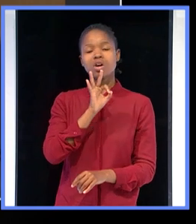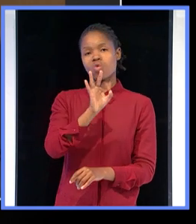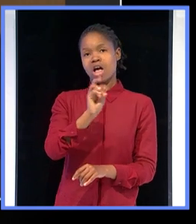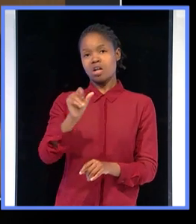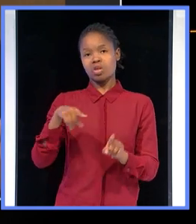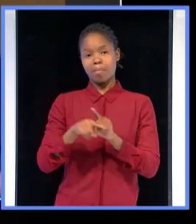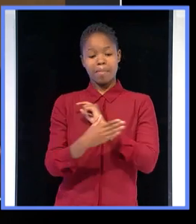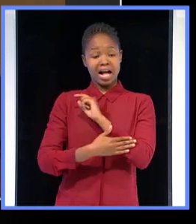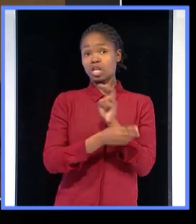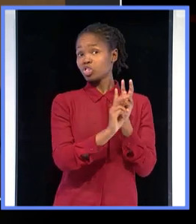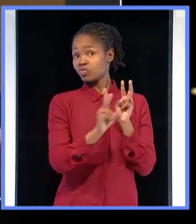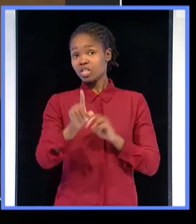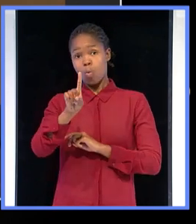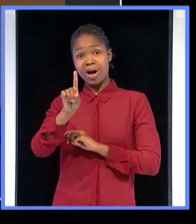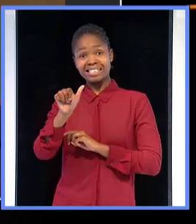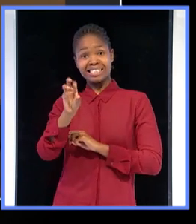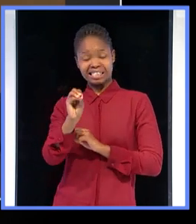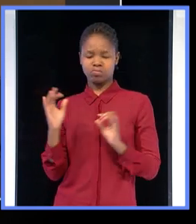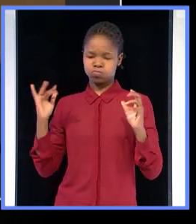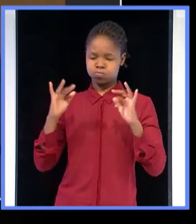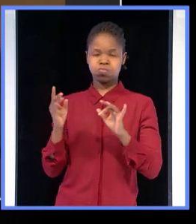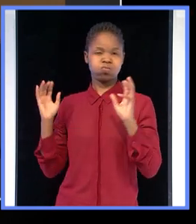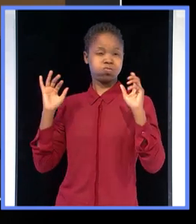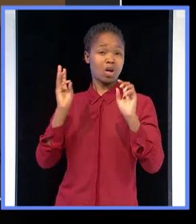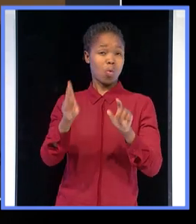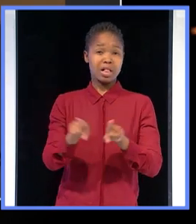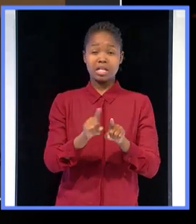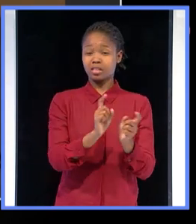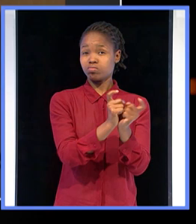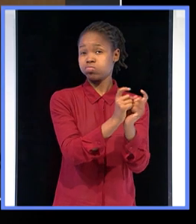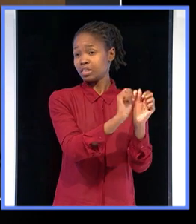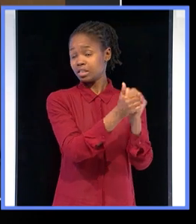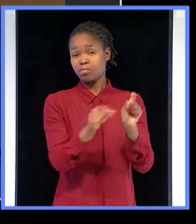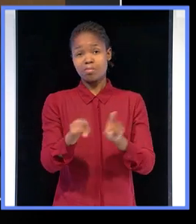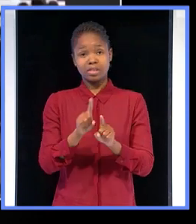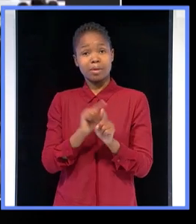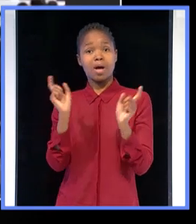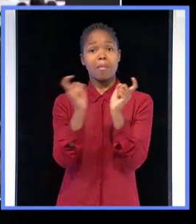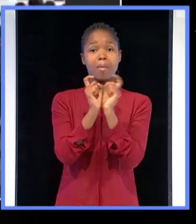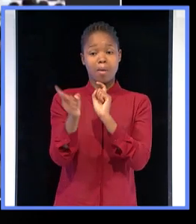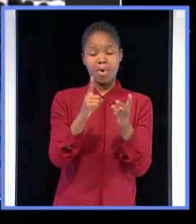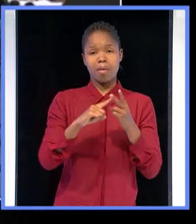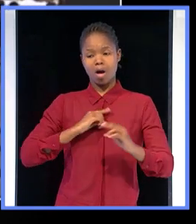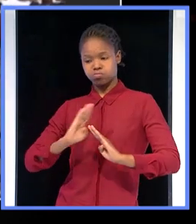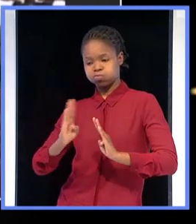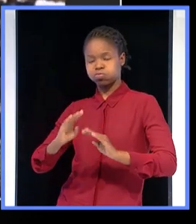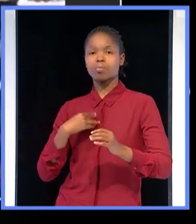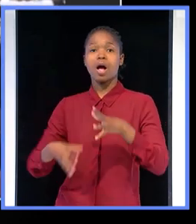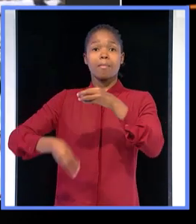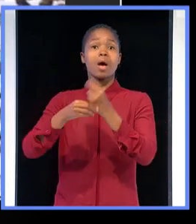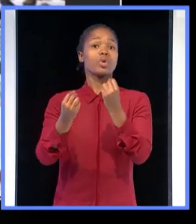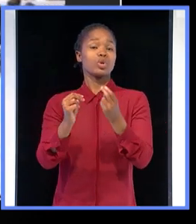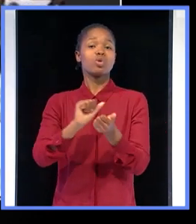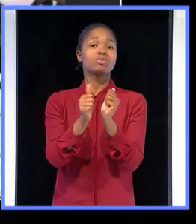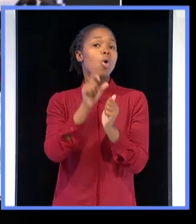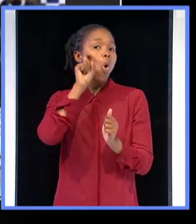than 160 countries are expected, and the Games will also see the introduction of badminton and taekwondo to the program,